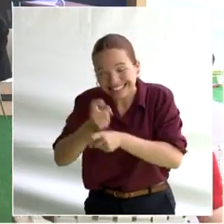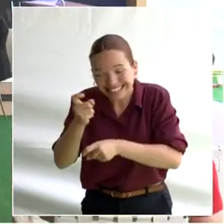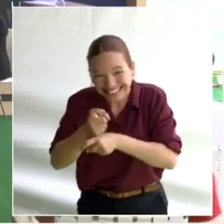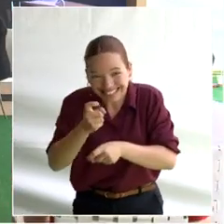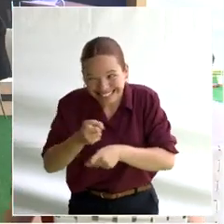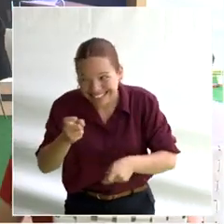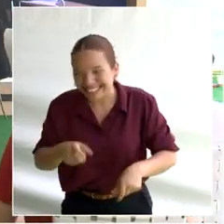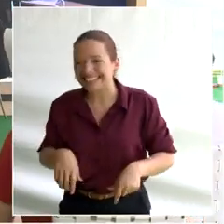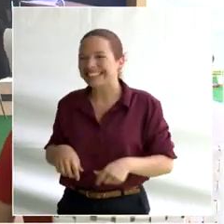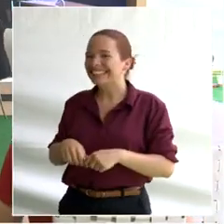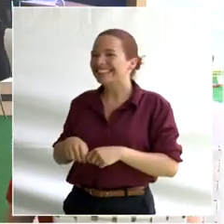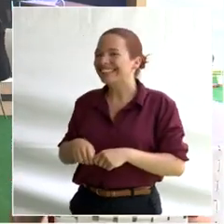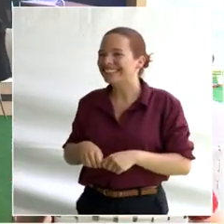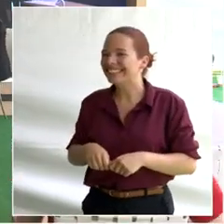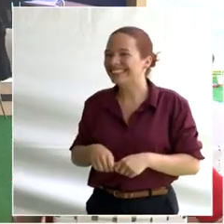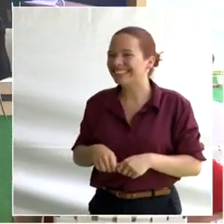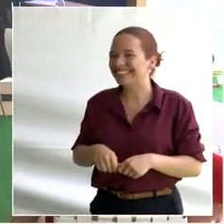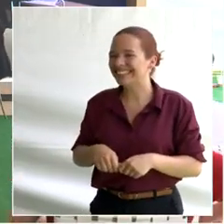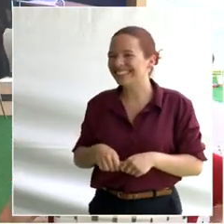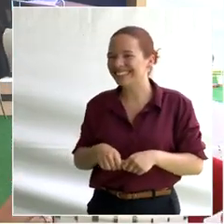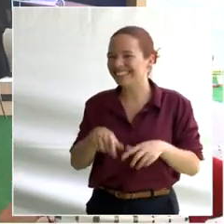the District of Columbia.